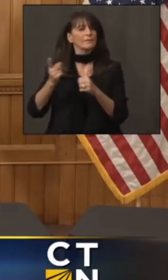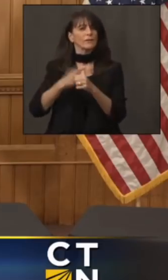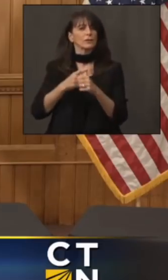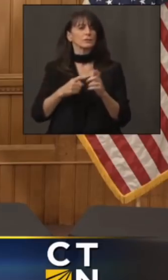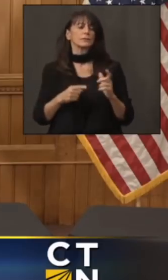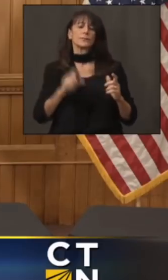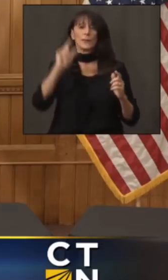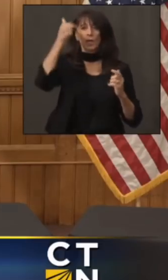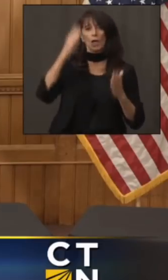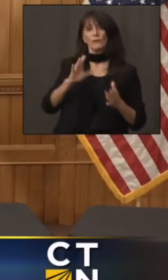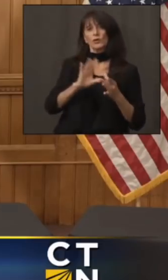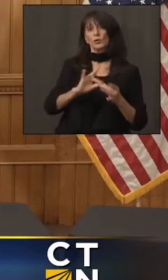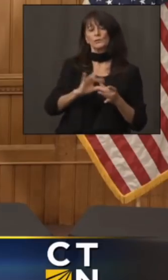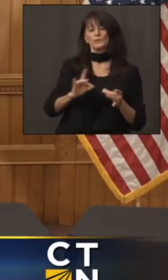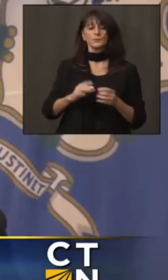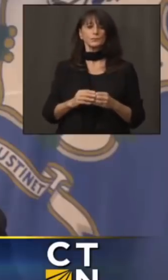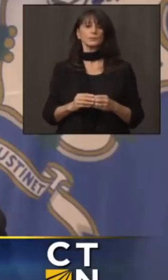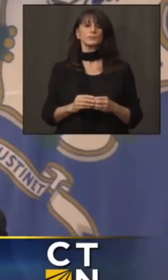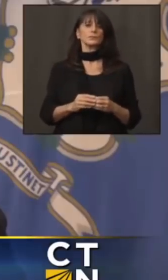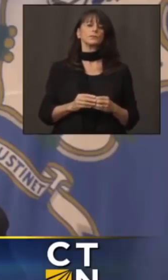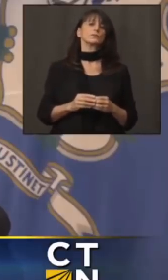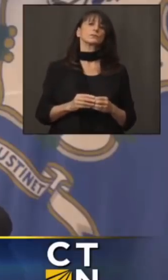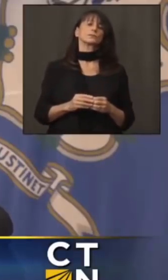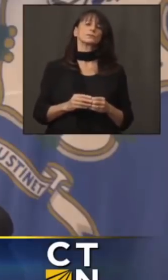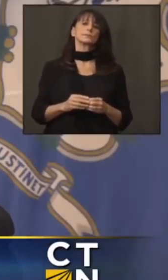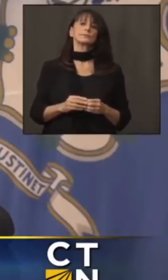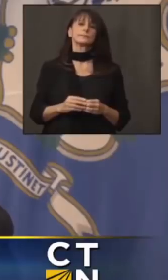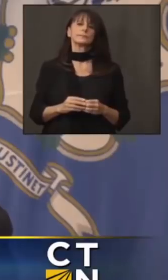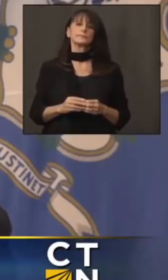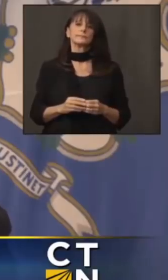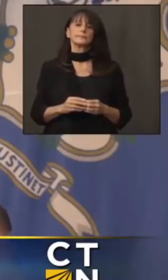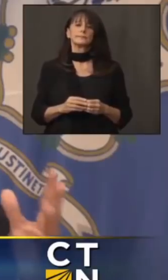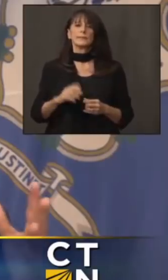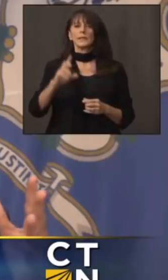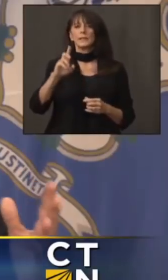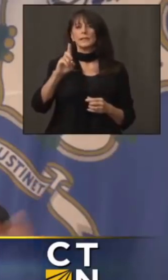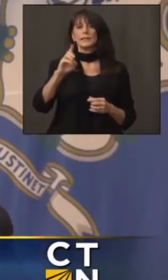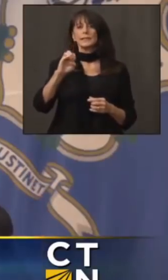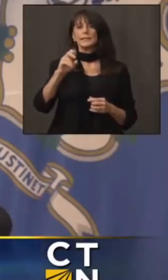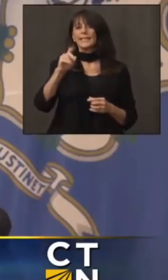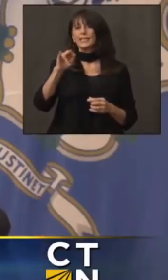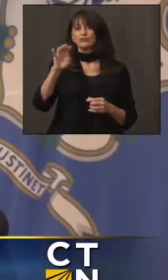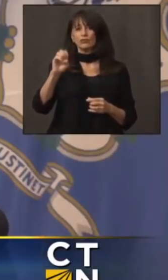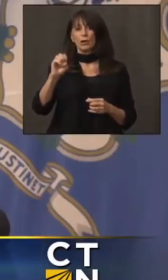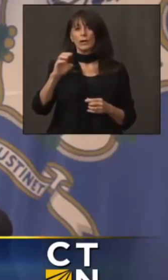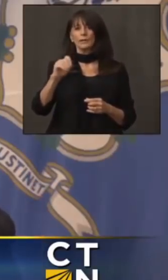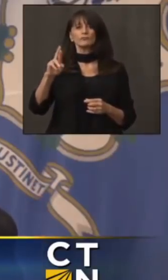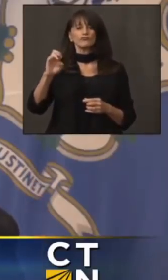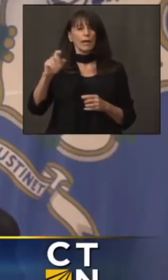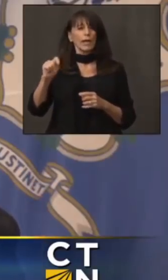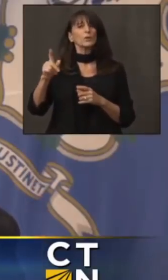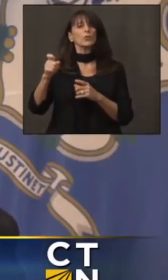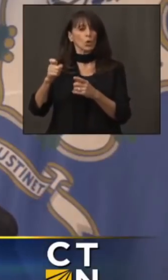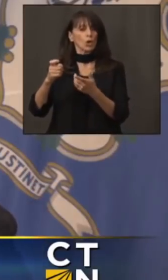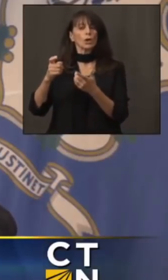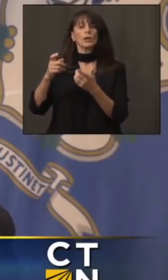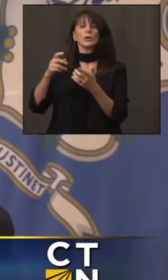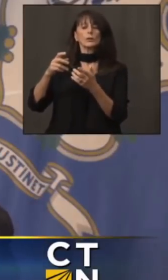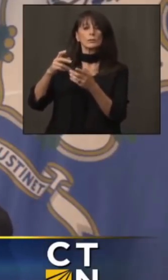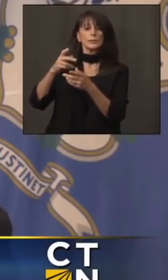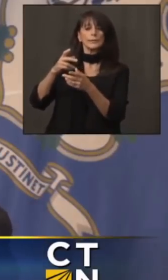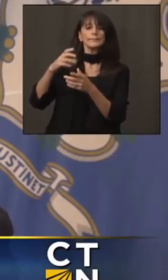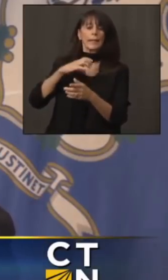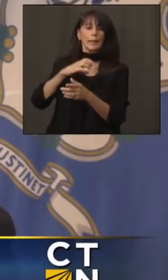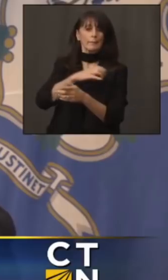start. I can tell you that Deirdre and Reg, who are co-chairing our vaccination